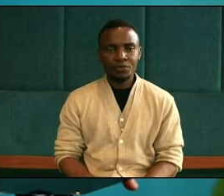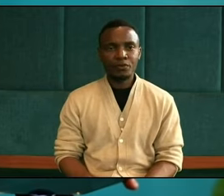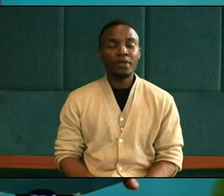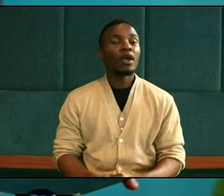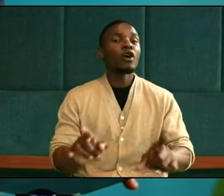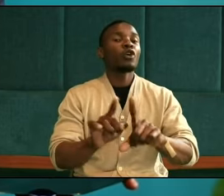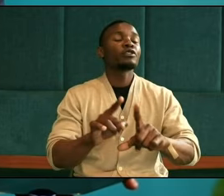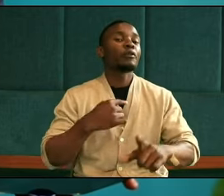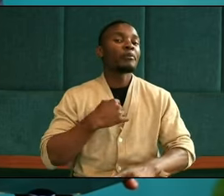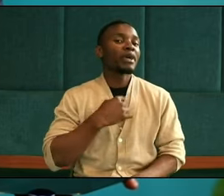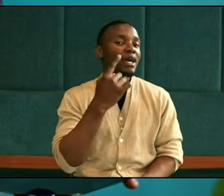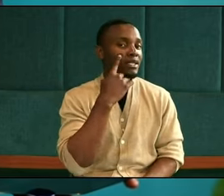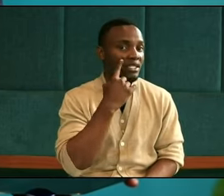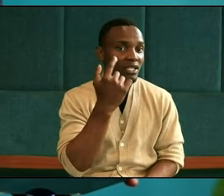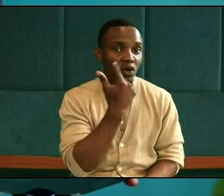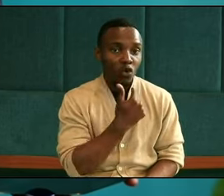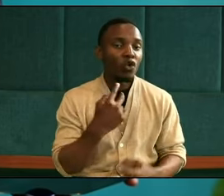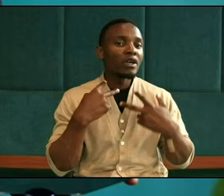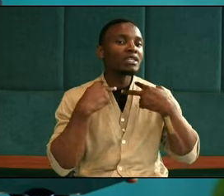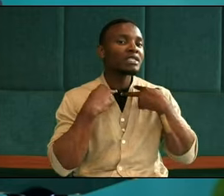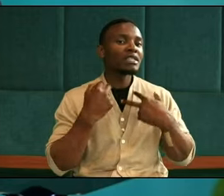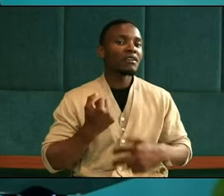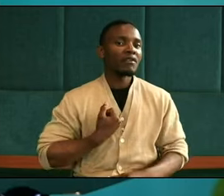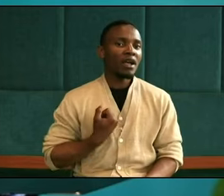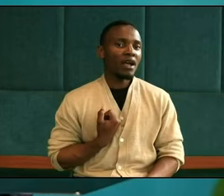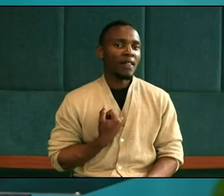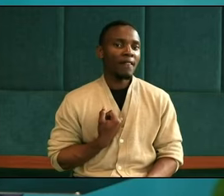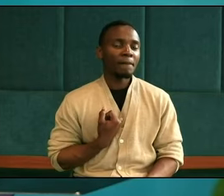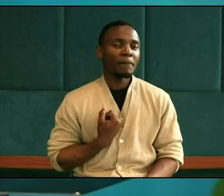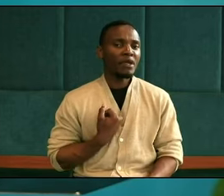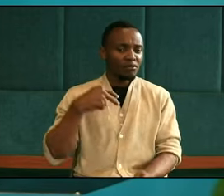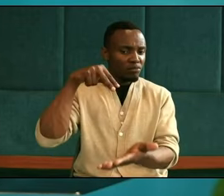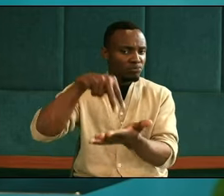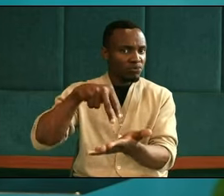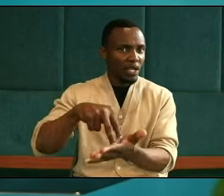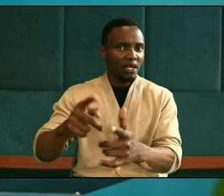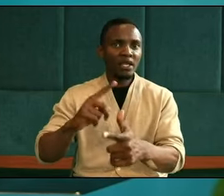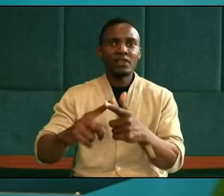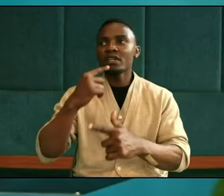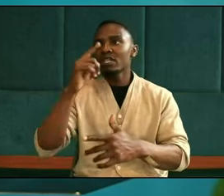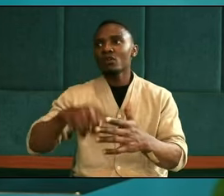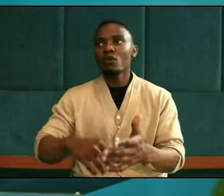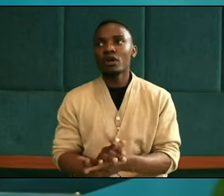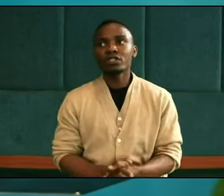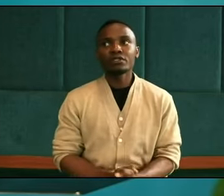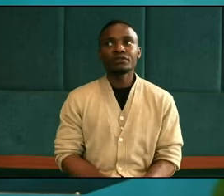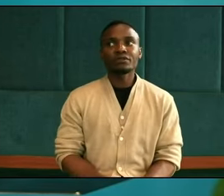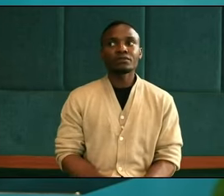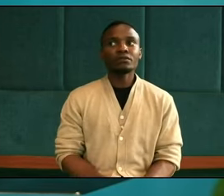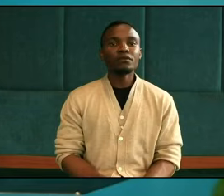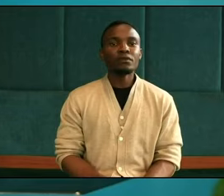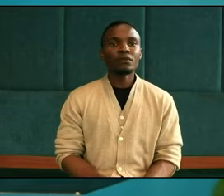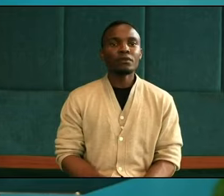I see the slave girl come up front and save Naaman the leper. That's